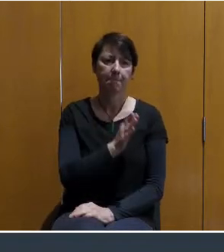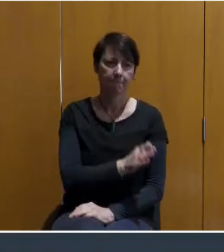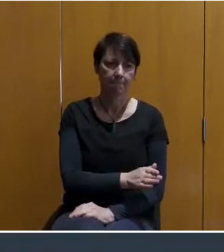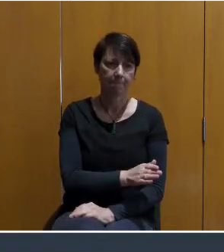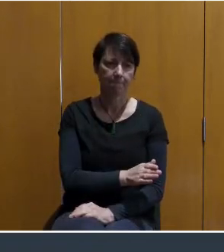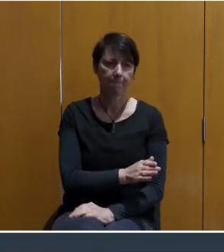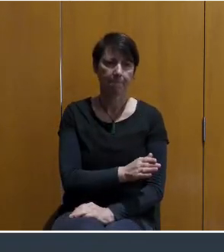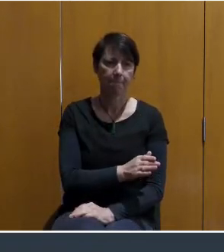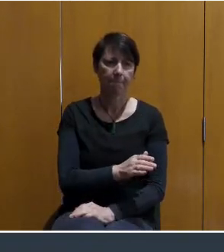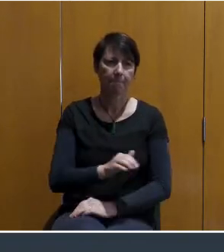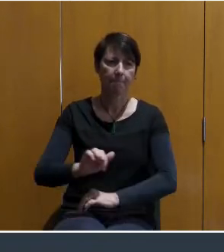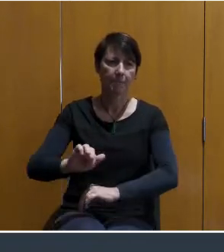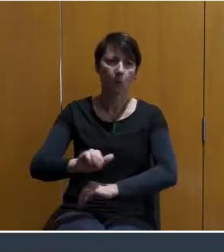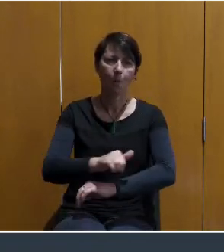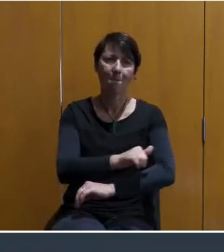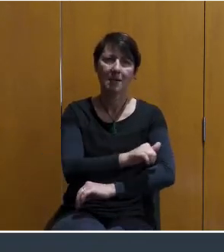in summertime it's quite busy.